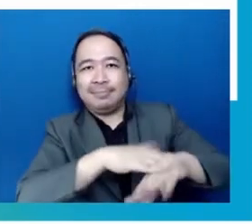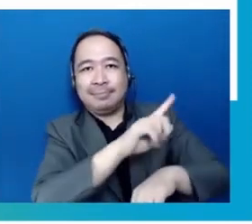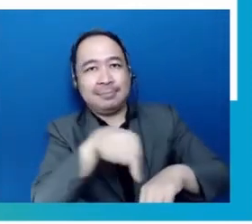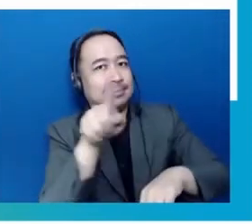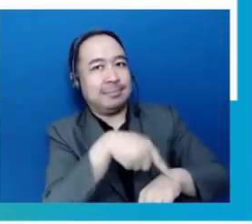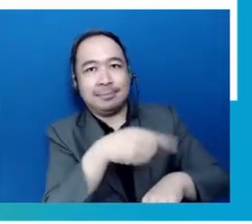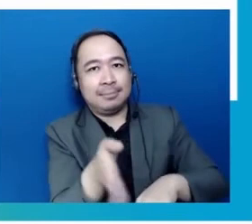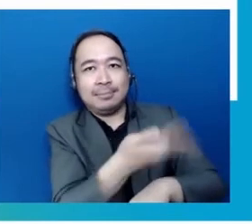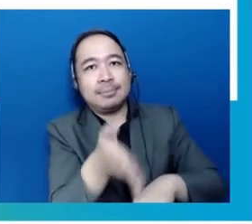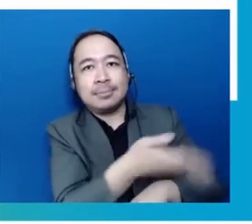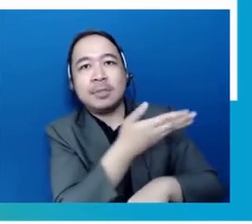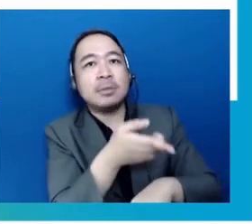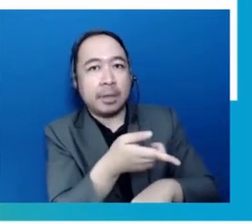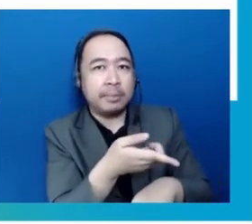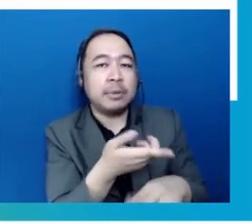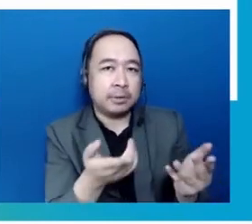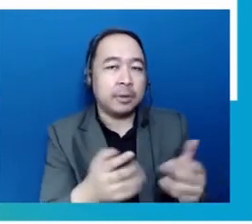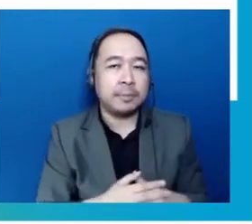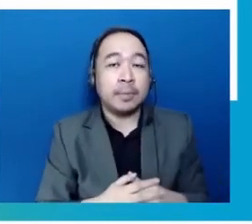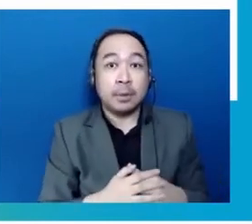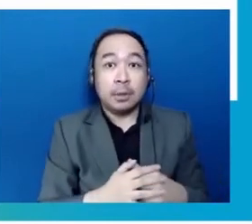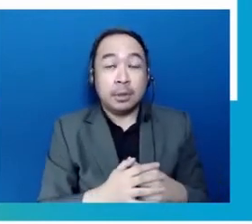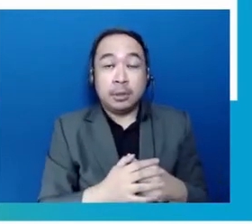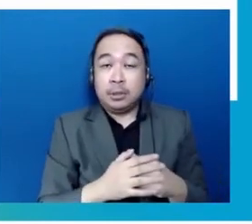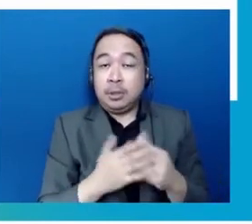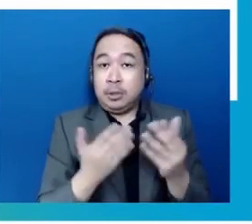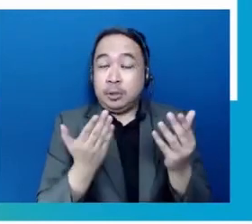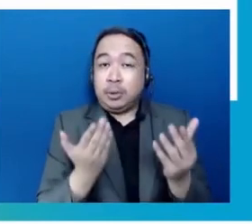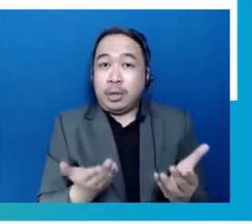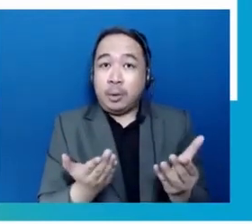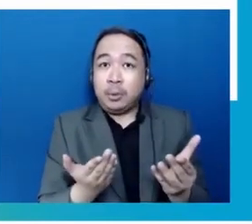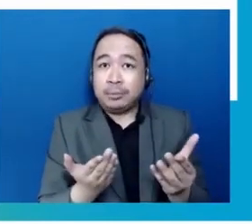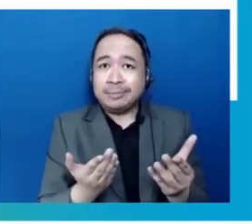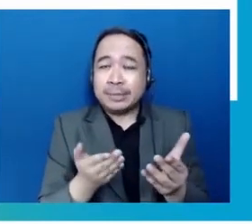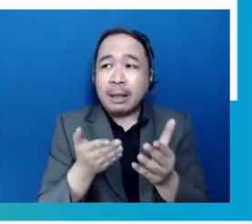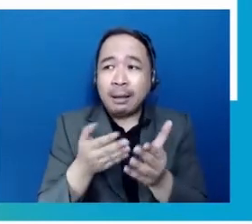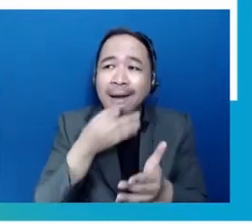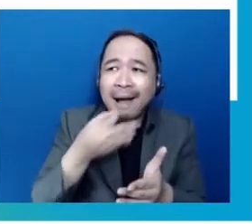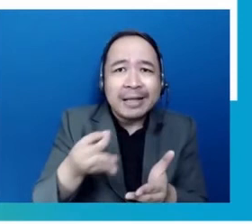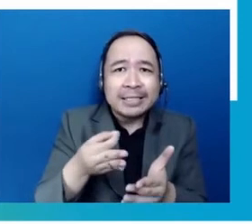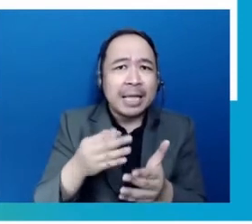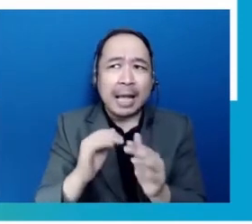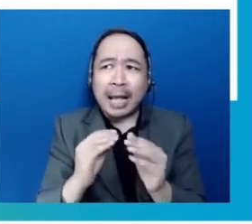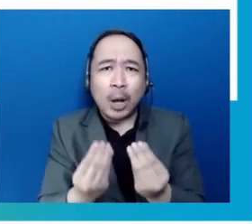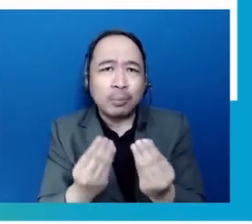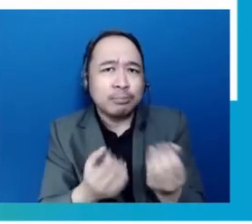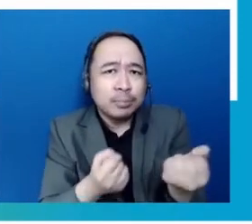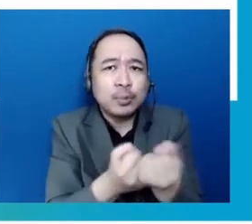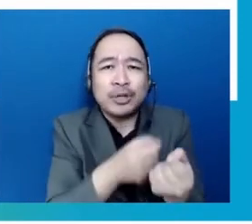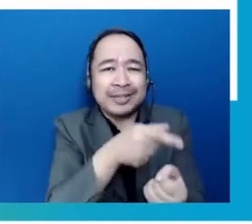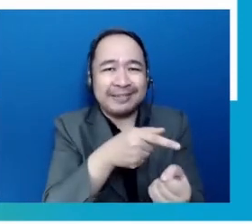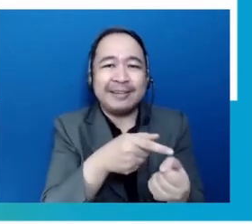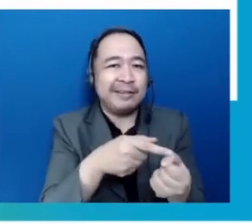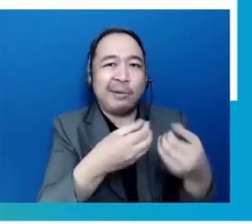and extremely aggressive manner had forced them to evict again. So we definitely seek rightful compensation for the total loss of period